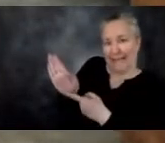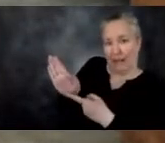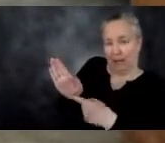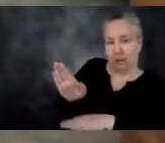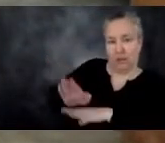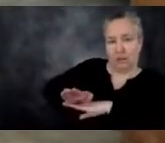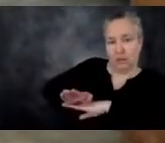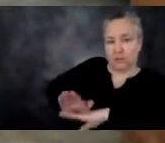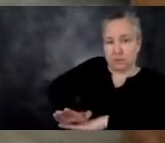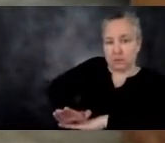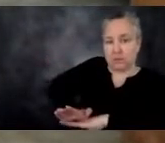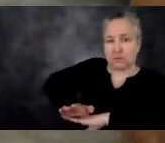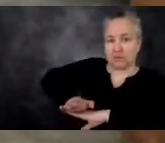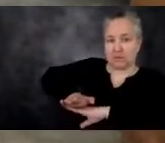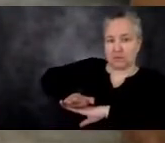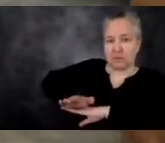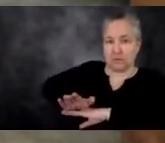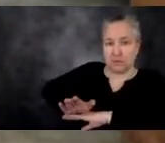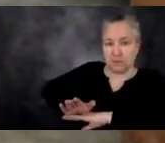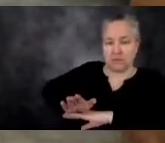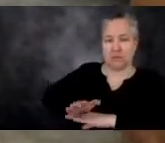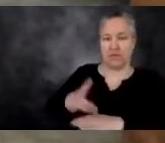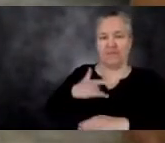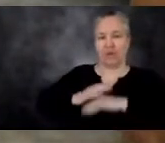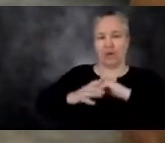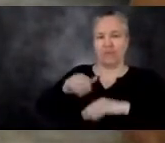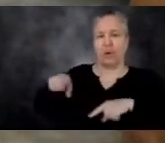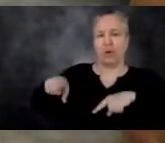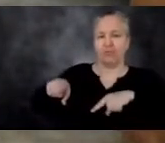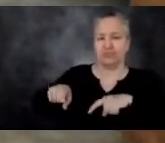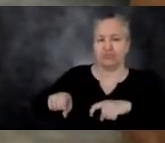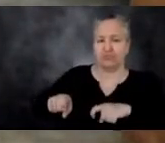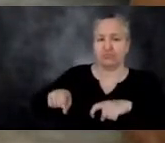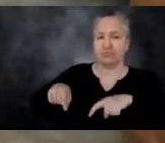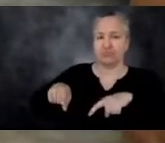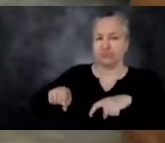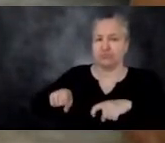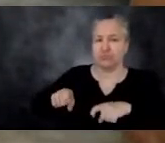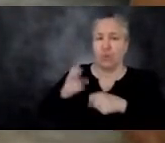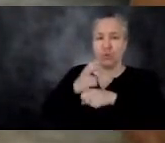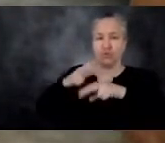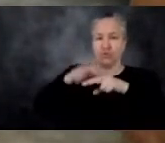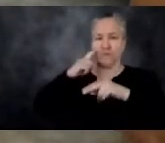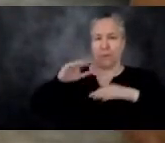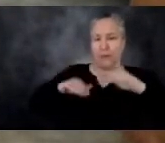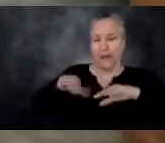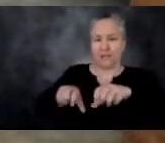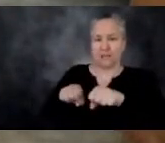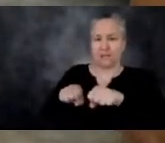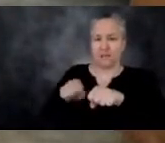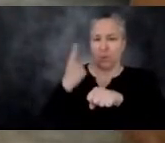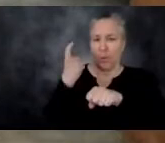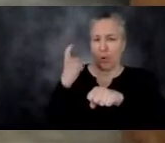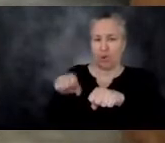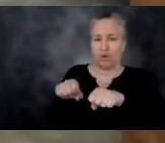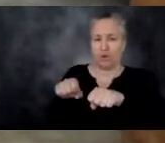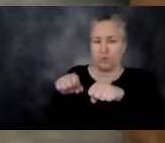And back down. Finding a comfortable depth, using that chair for balance, and back down. One